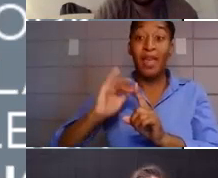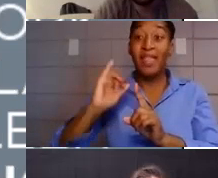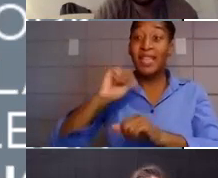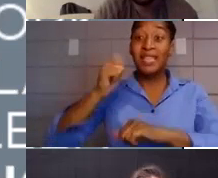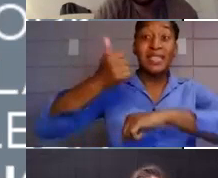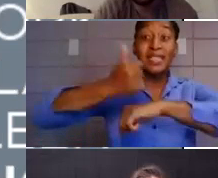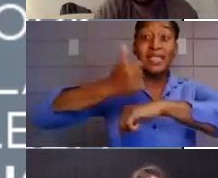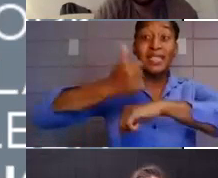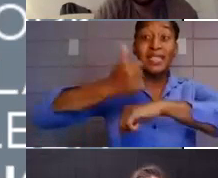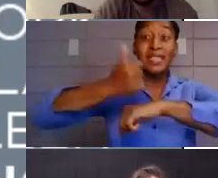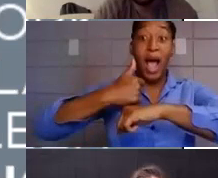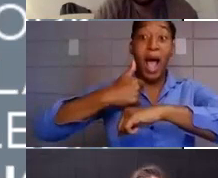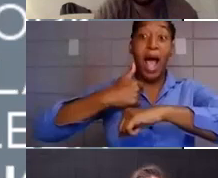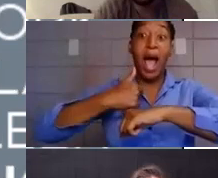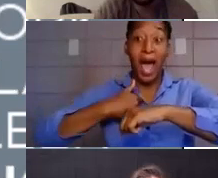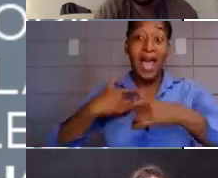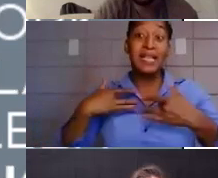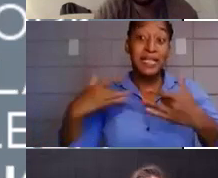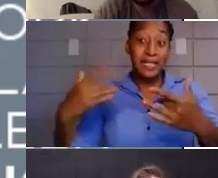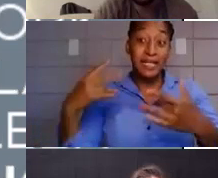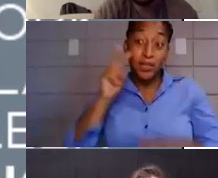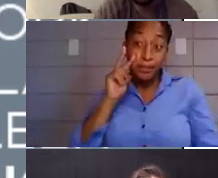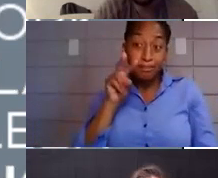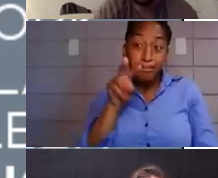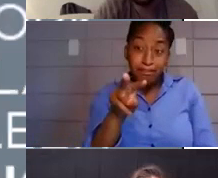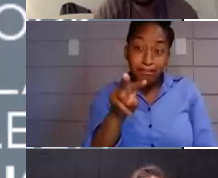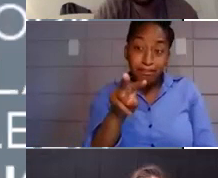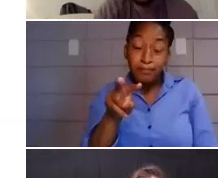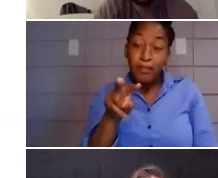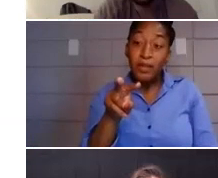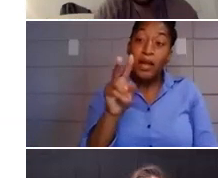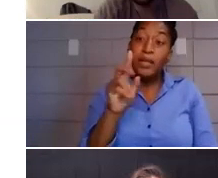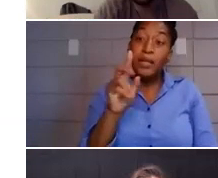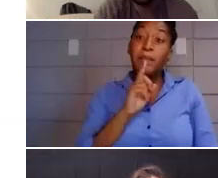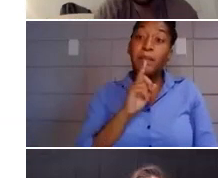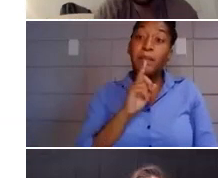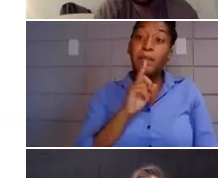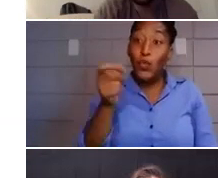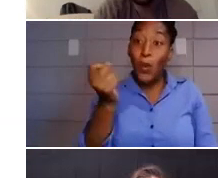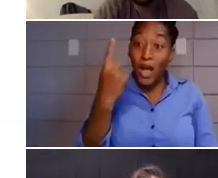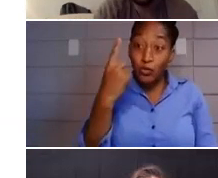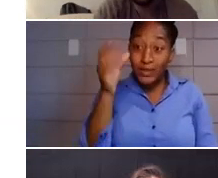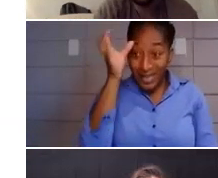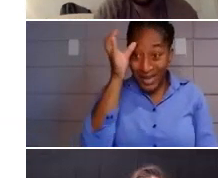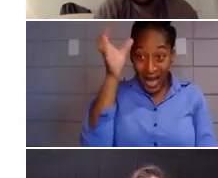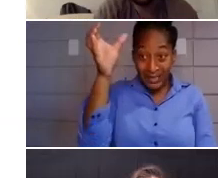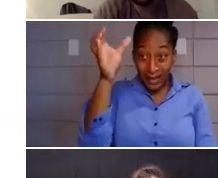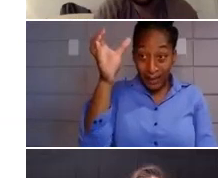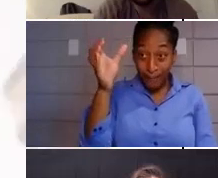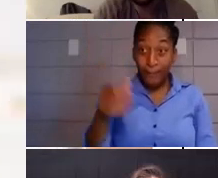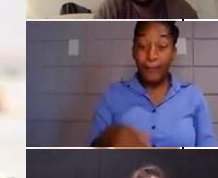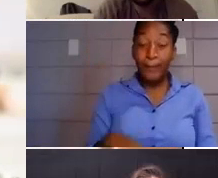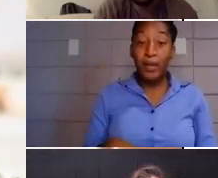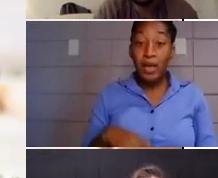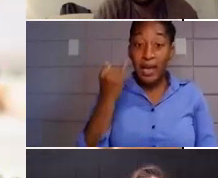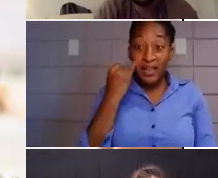looking at to determine if you understood the concept. If you rounded off to 1720